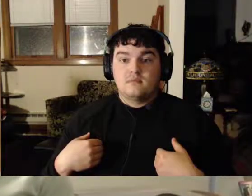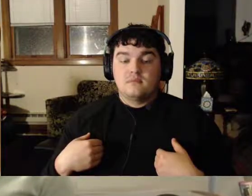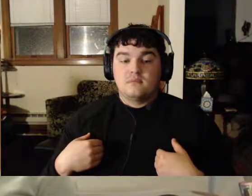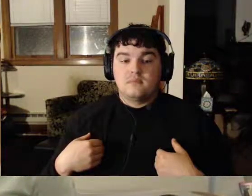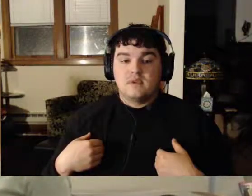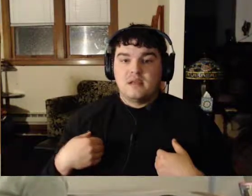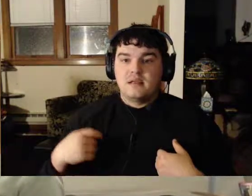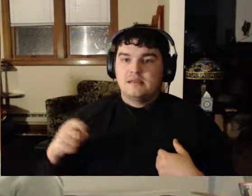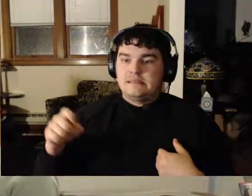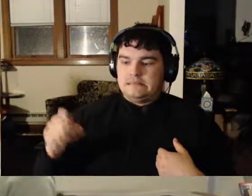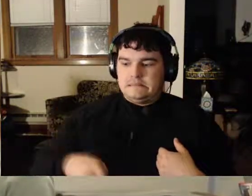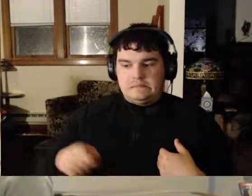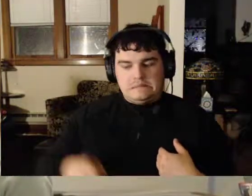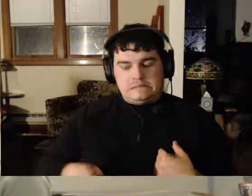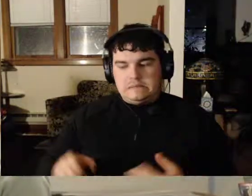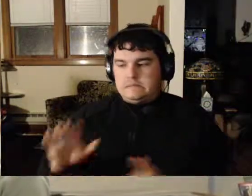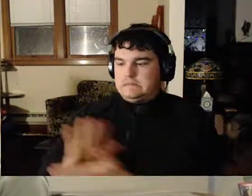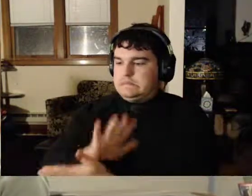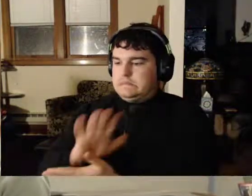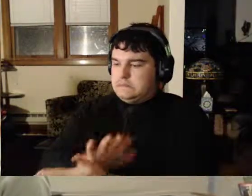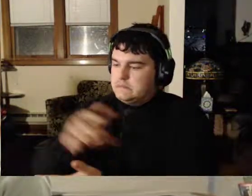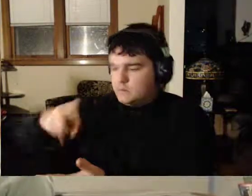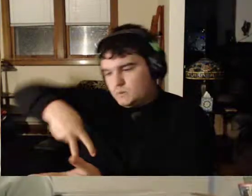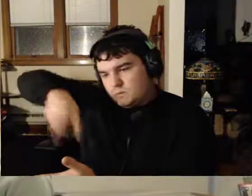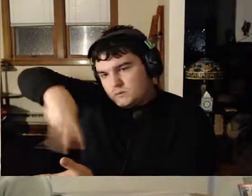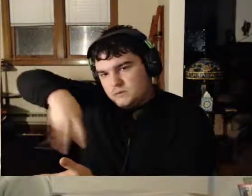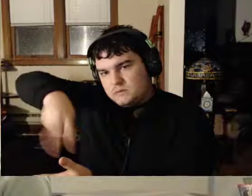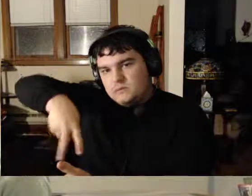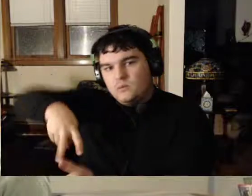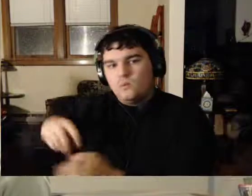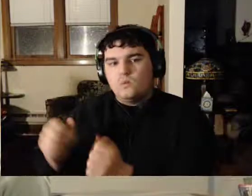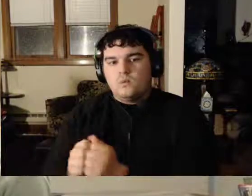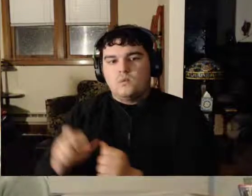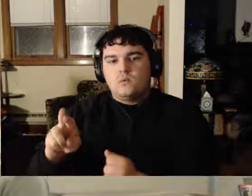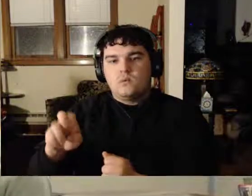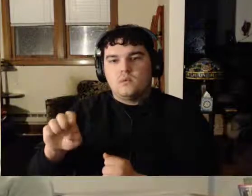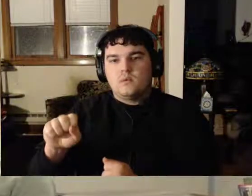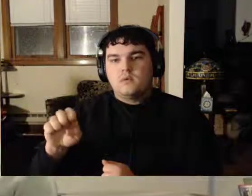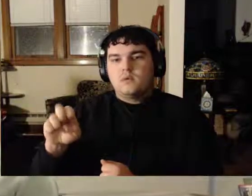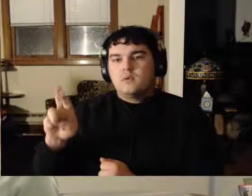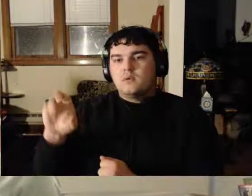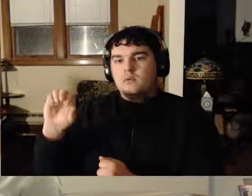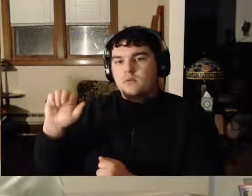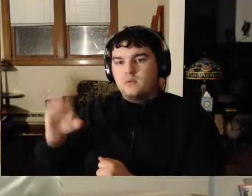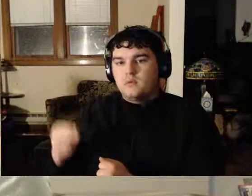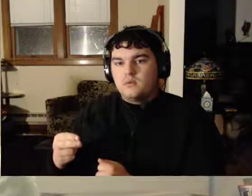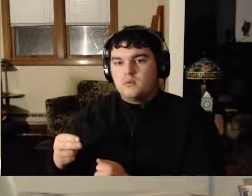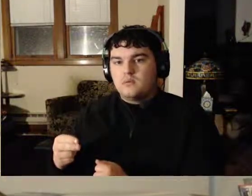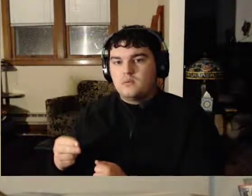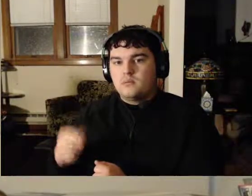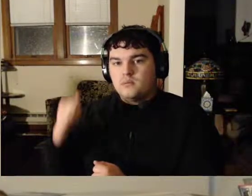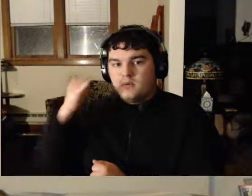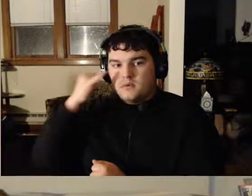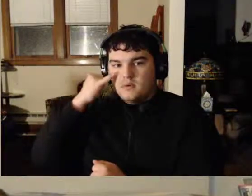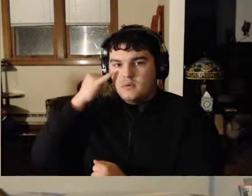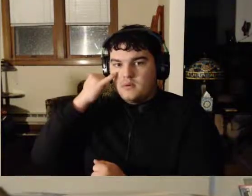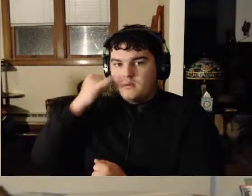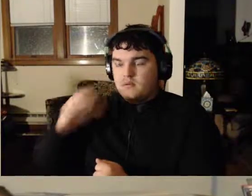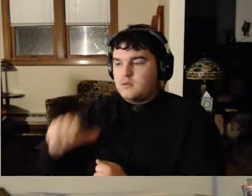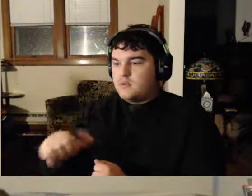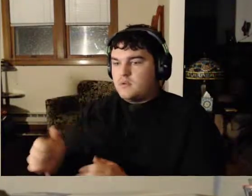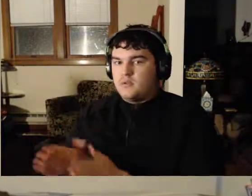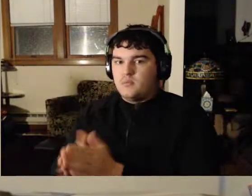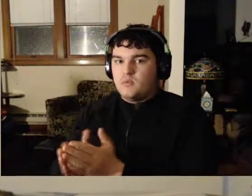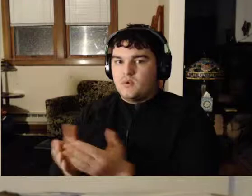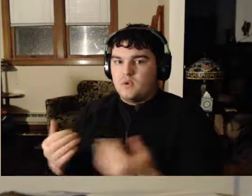read, but the purpose here is to really know the research so that we can do other things. So if you have another book out, that's not